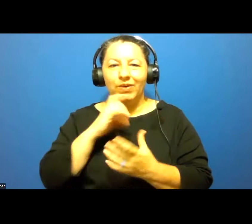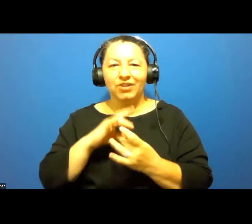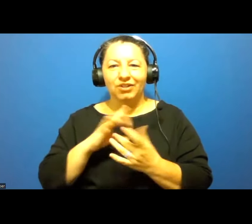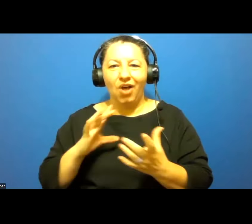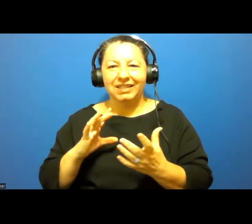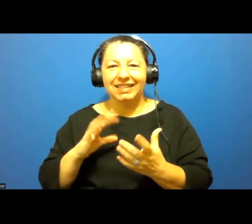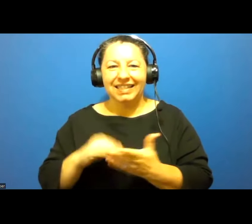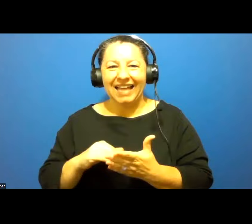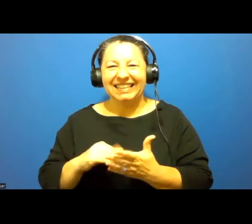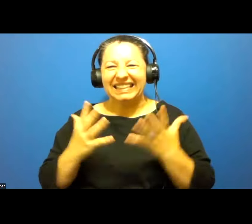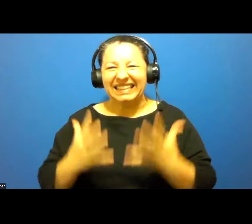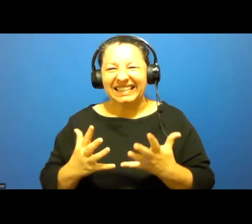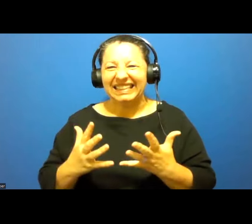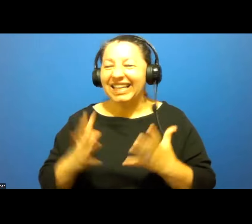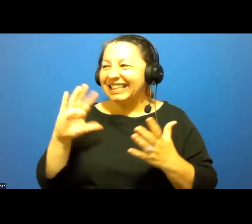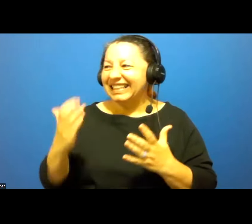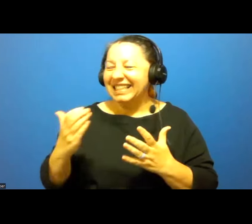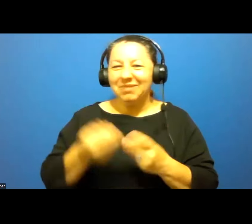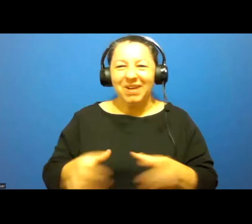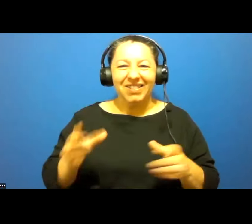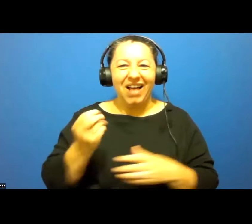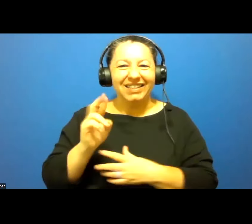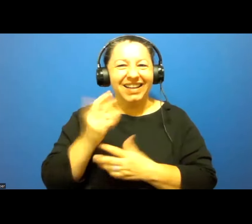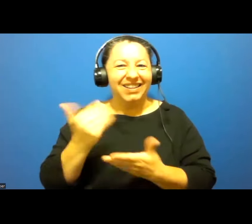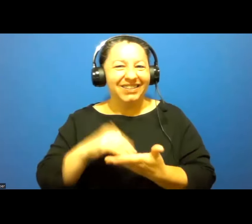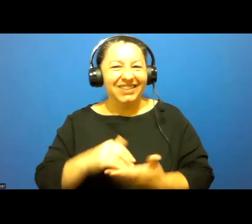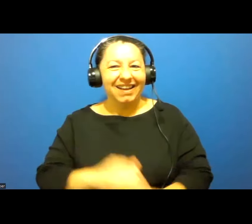Oh no, it looks like we lost Heather again.